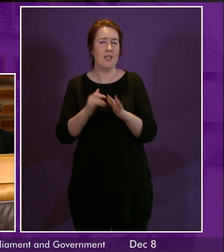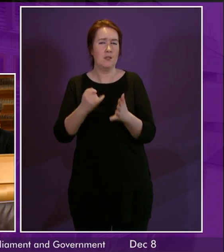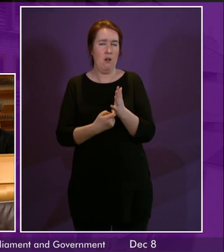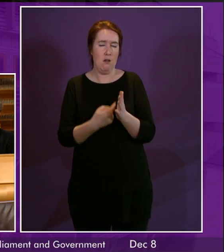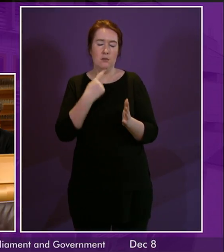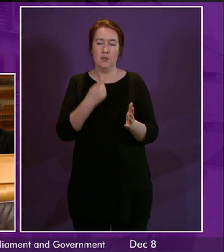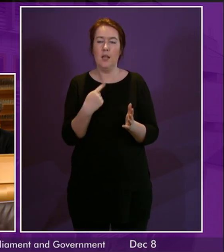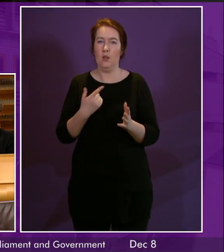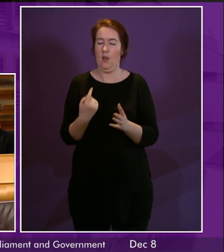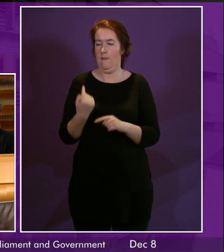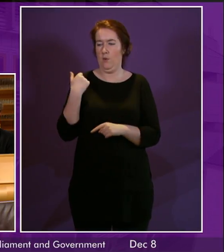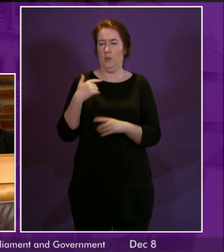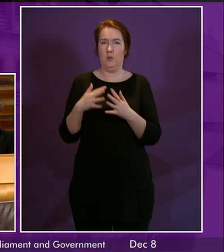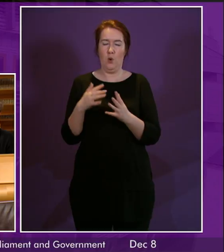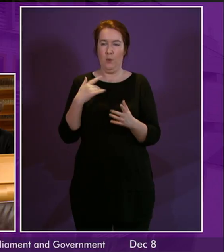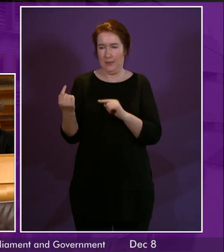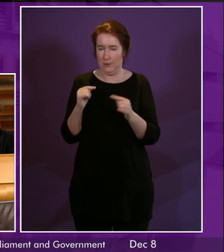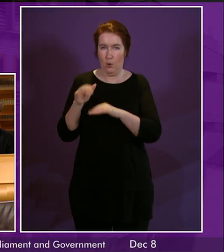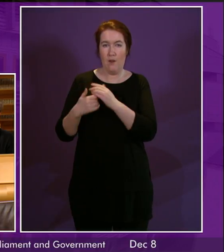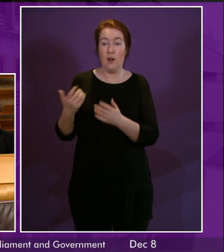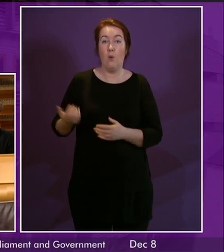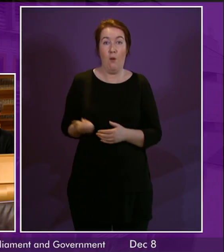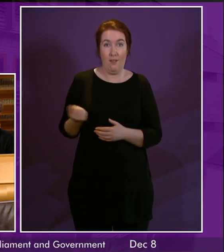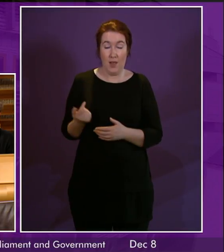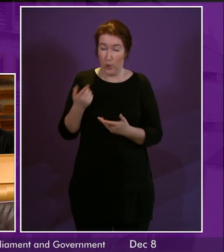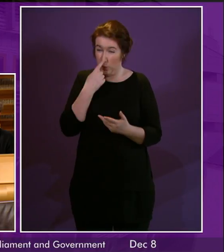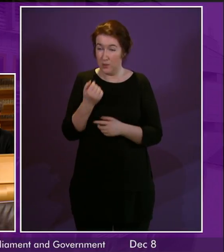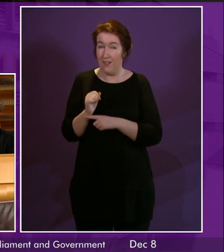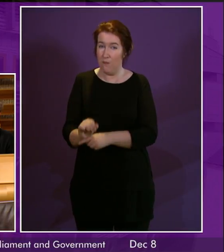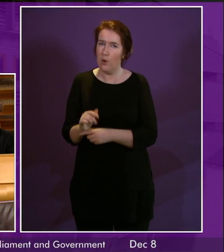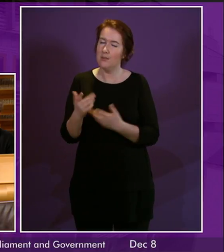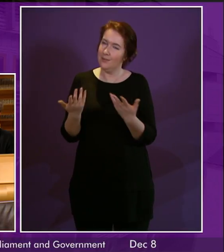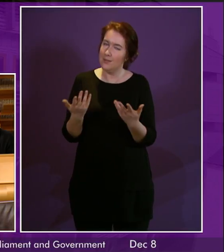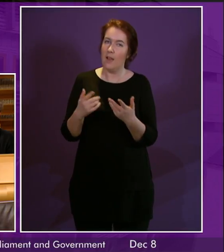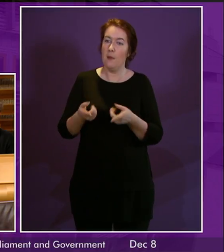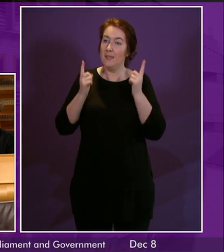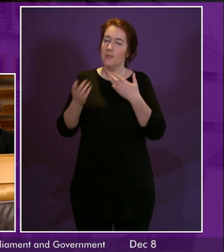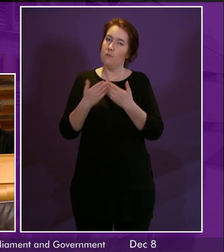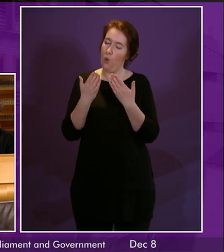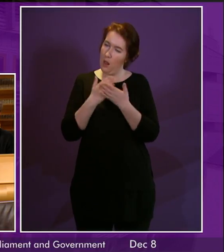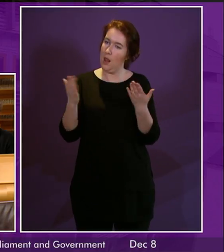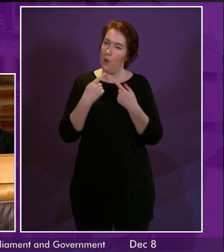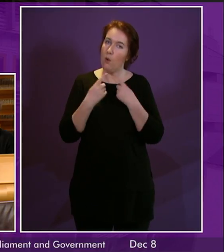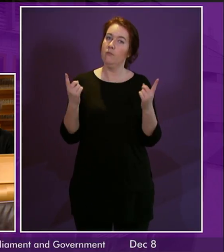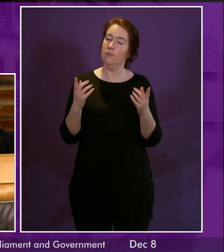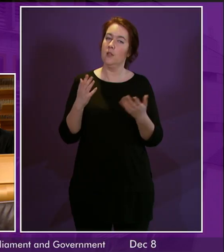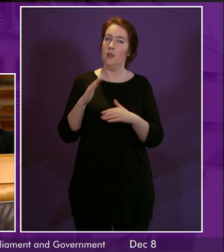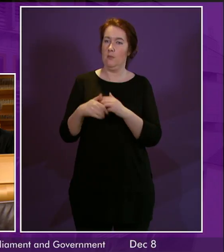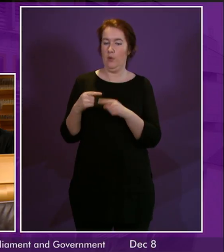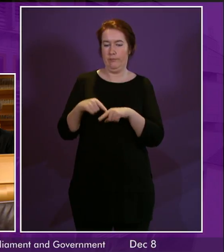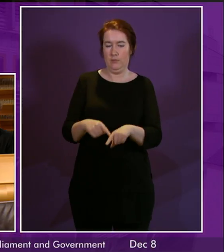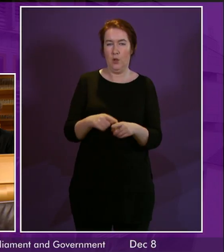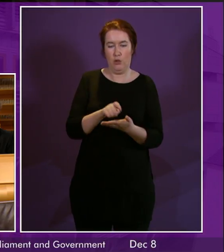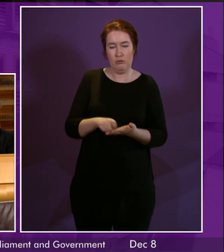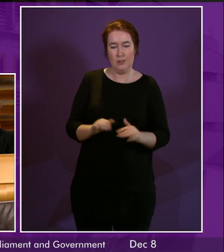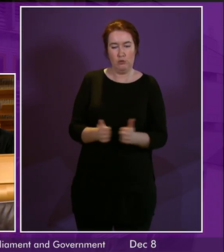few weeks ago about shared competence in the welfare field could perhaps have been avoided had ministers been more upfront in complying with the requirements